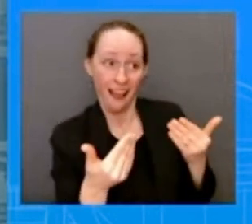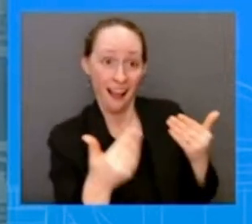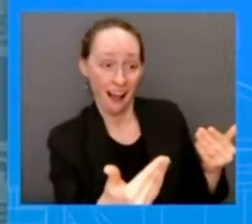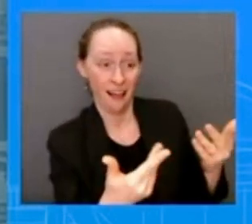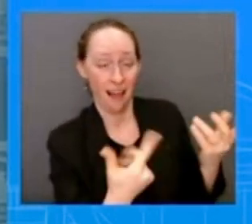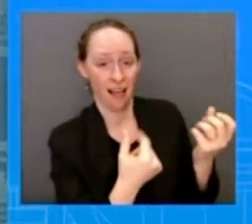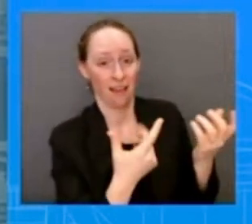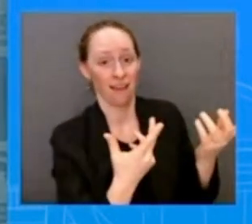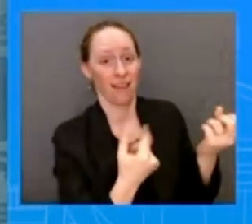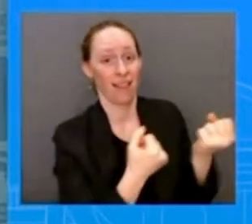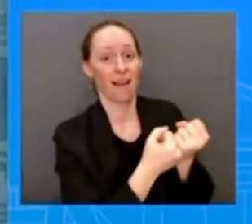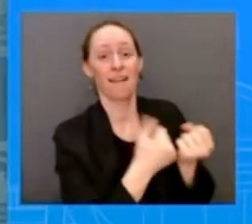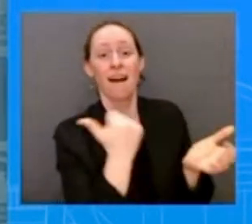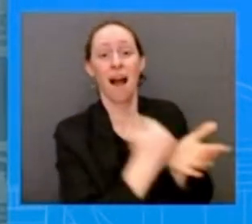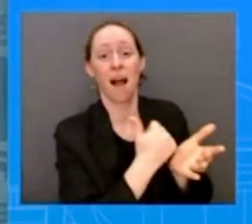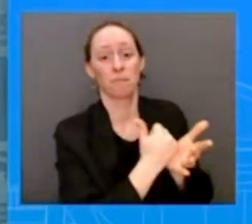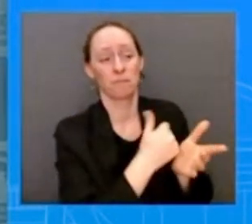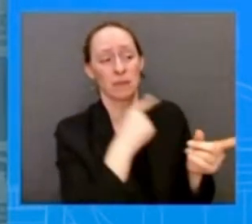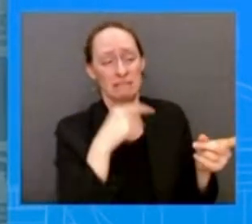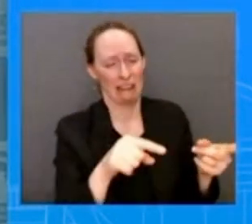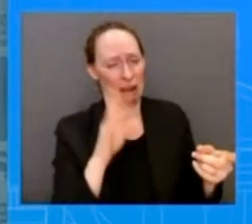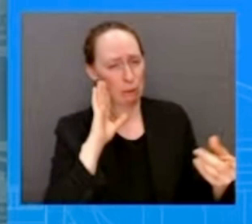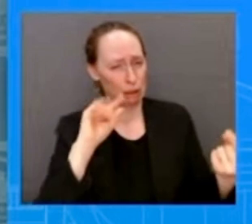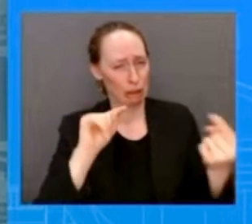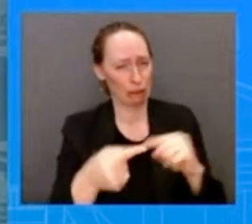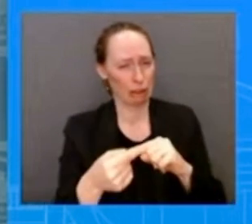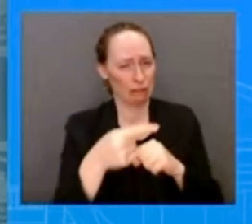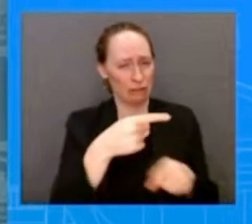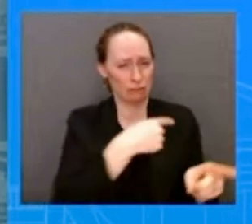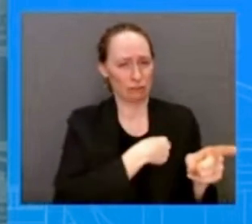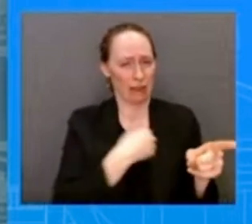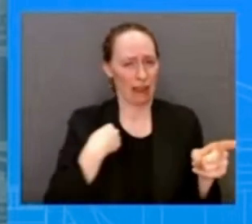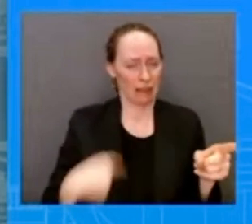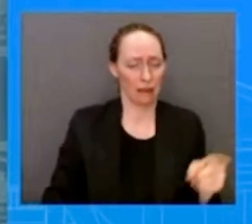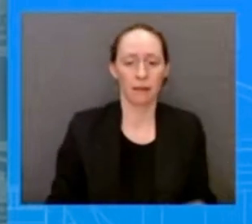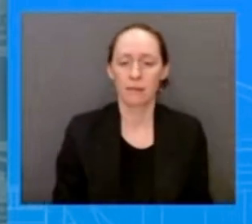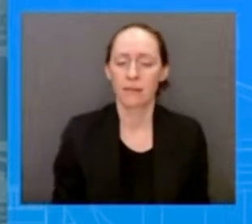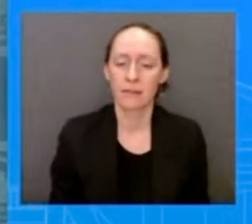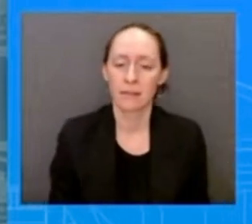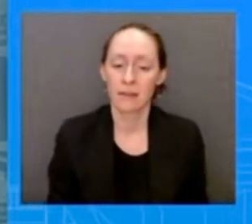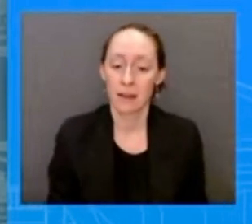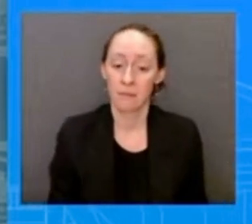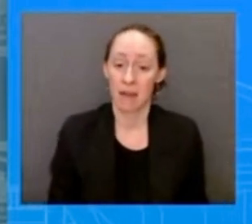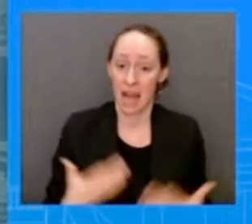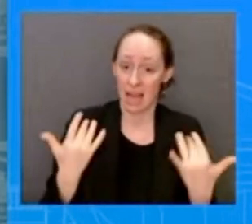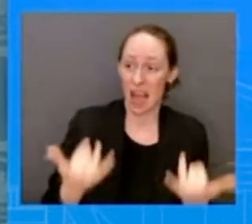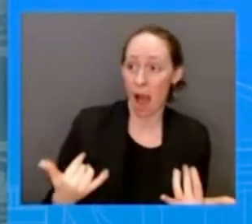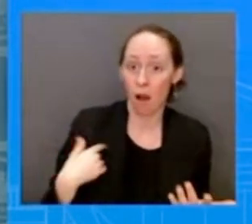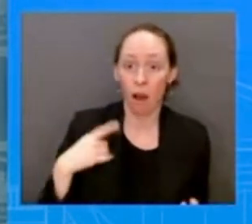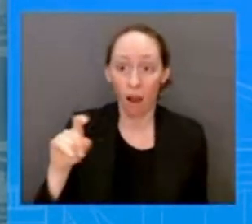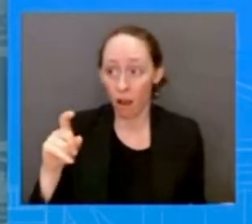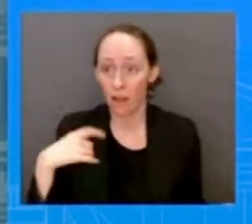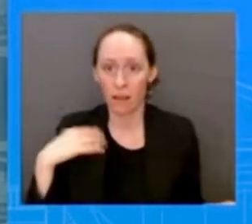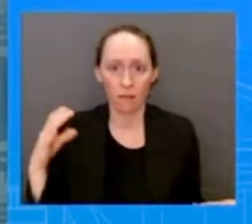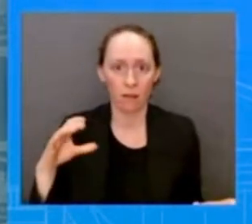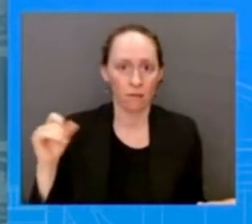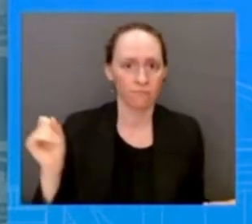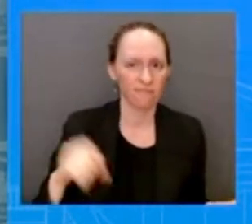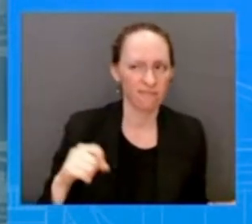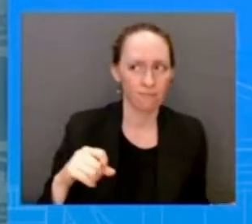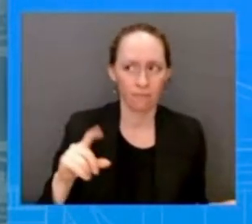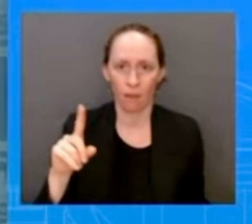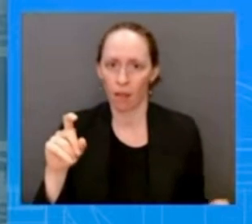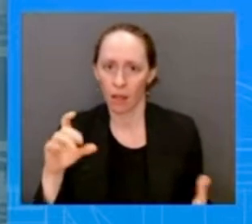helpful right now to hypothesize about what, you know, what consequences might result. Secretary Blinken has talked about the fact that there would